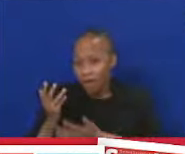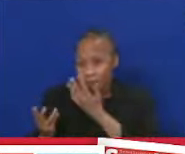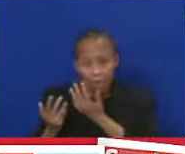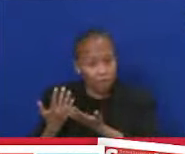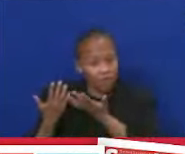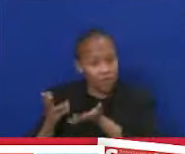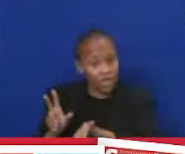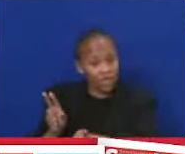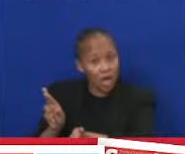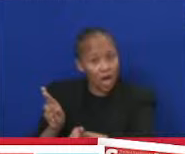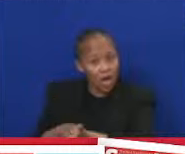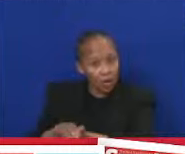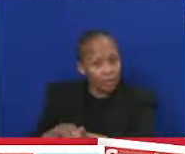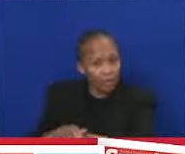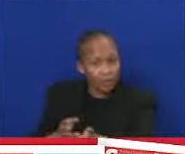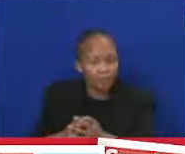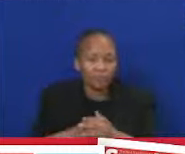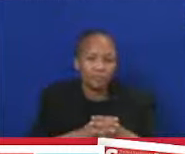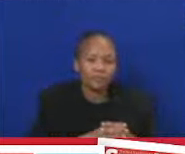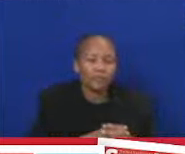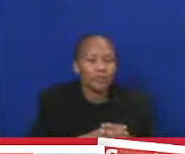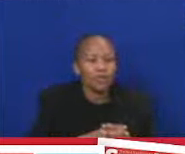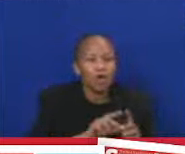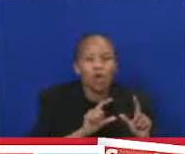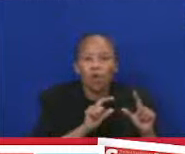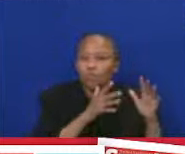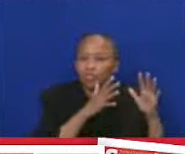Thank you, Commissioners.